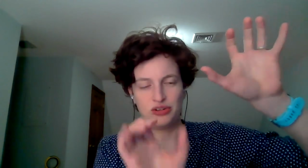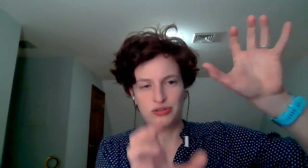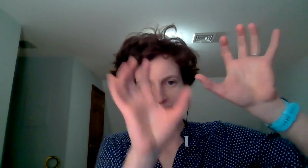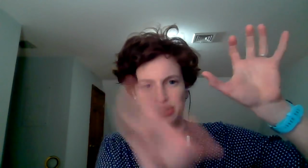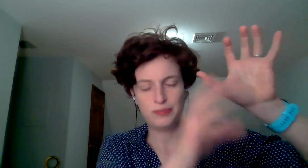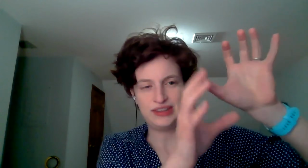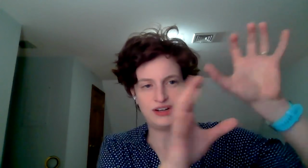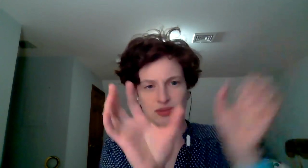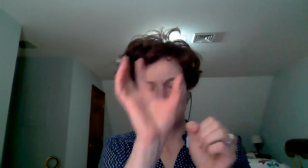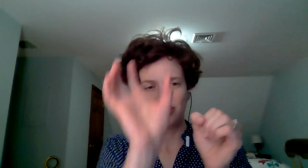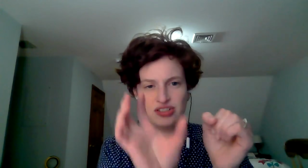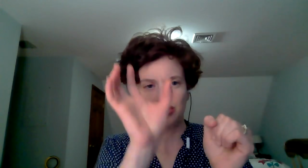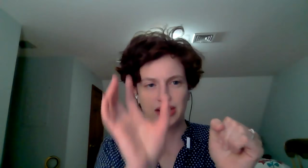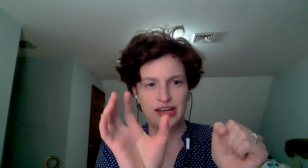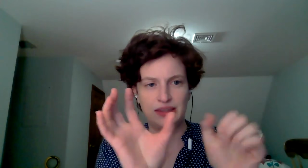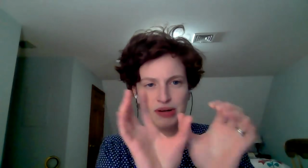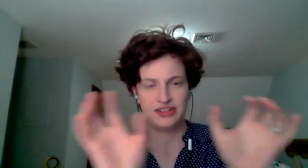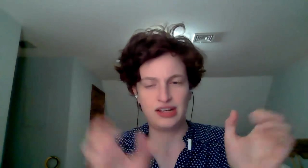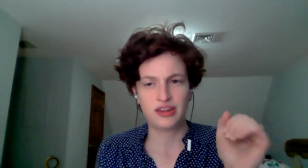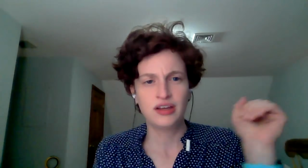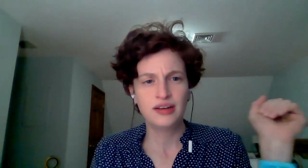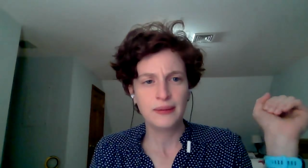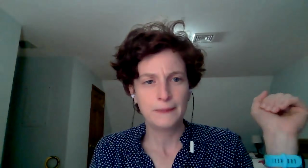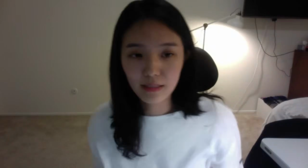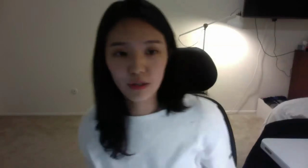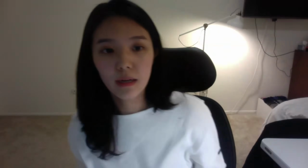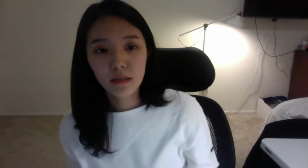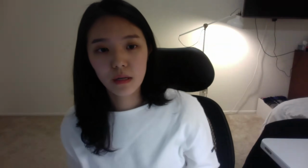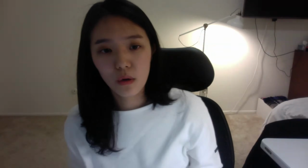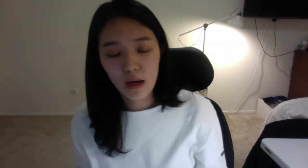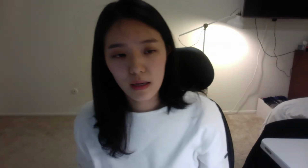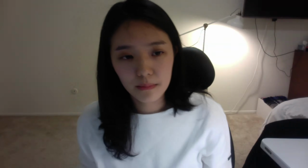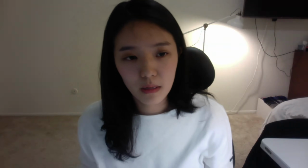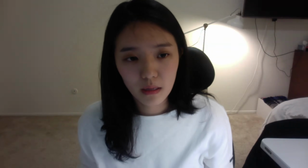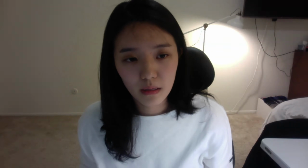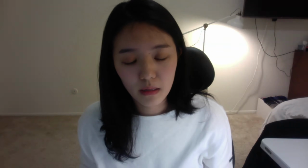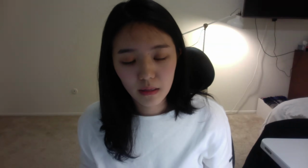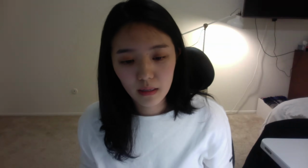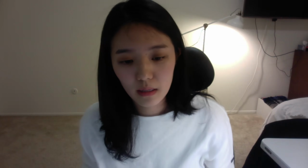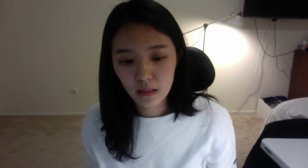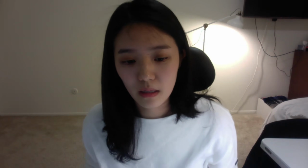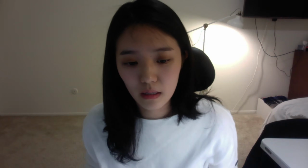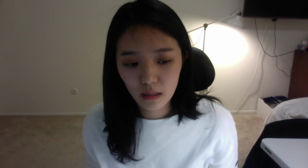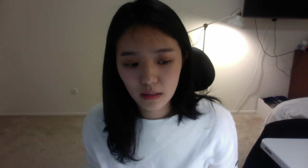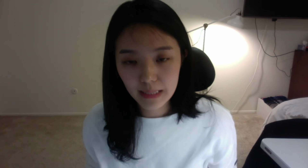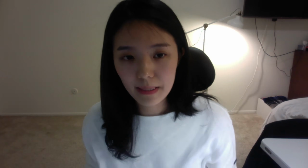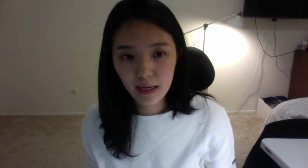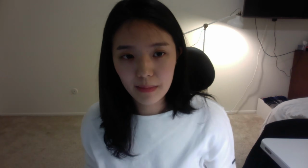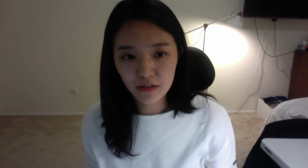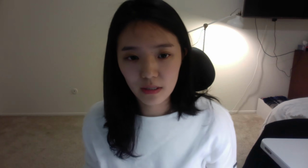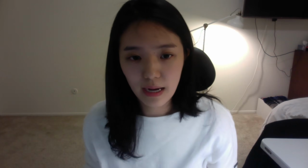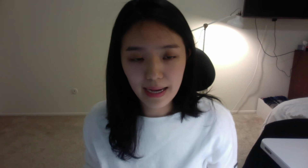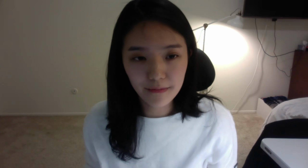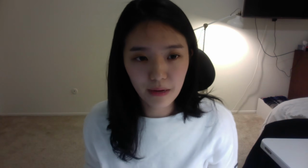including that little bit there as opposed to just looking at the pause length? Yeah, sure. So the